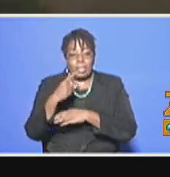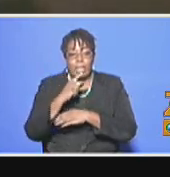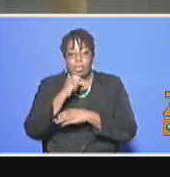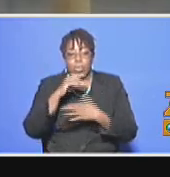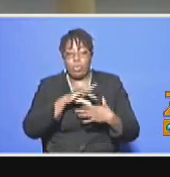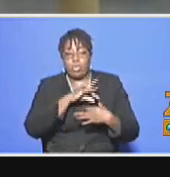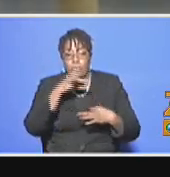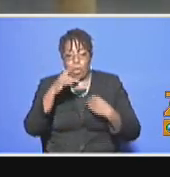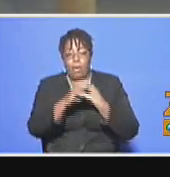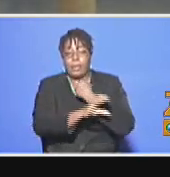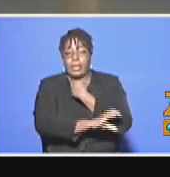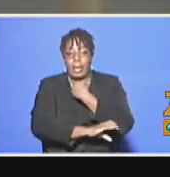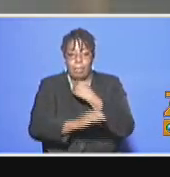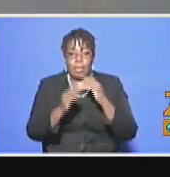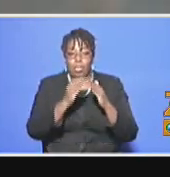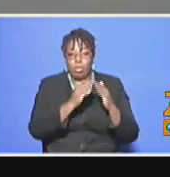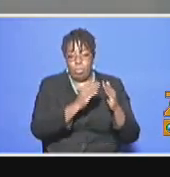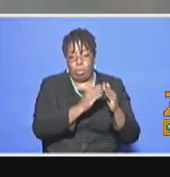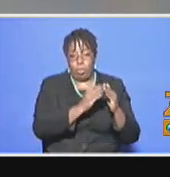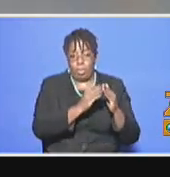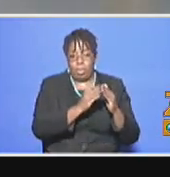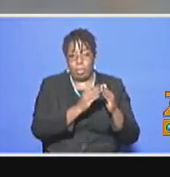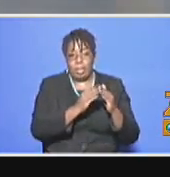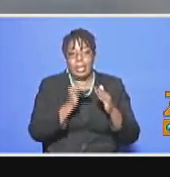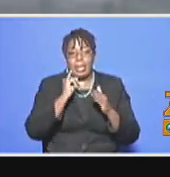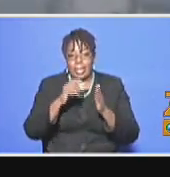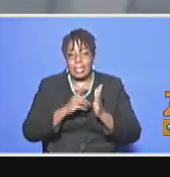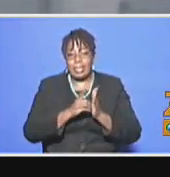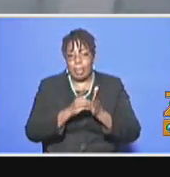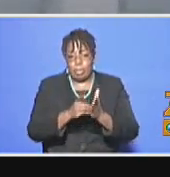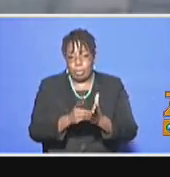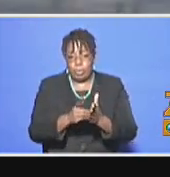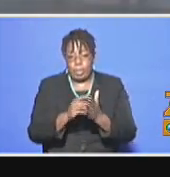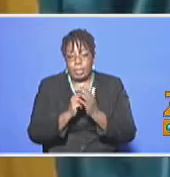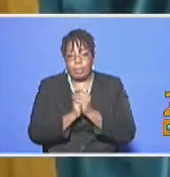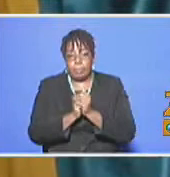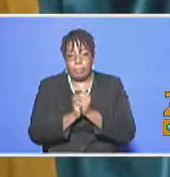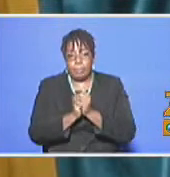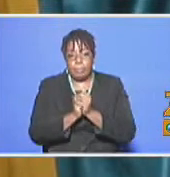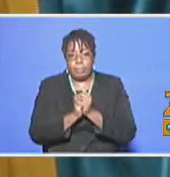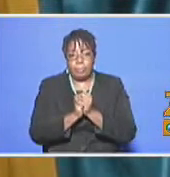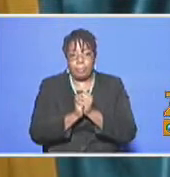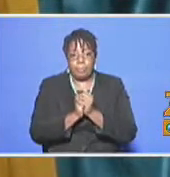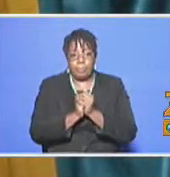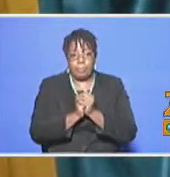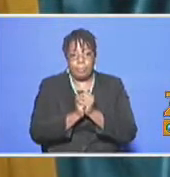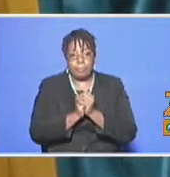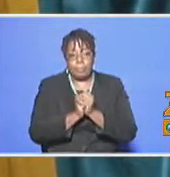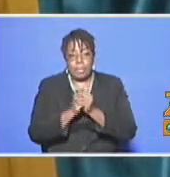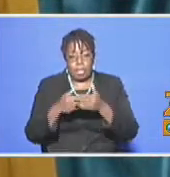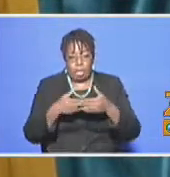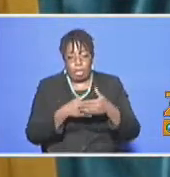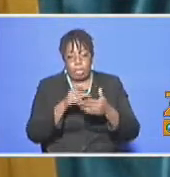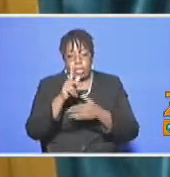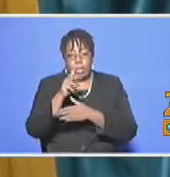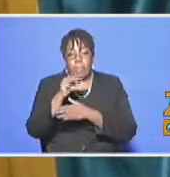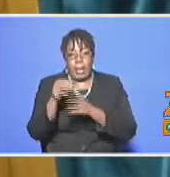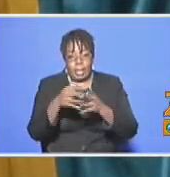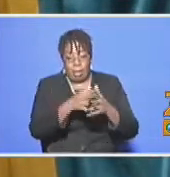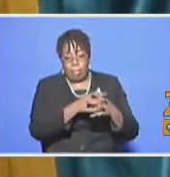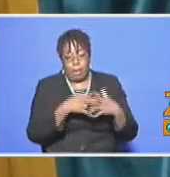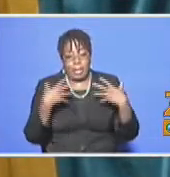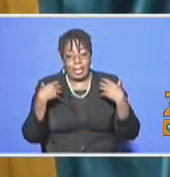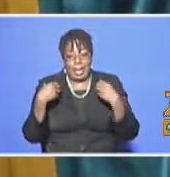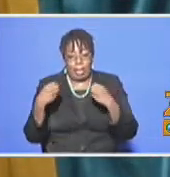spirit of the Caribbean community is demonstrated. Well, Director of the Pan American Health